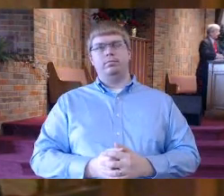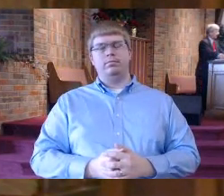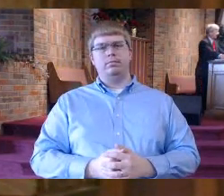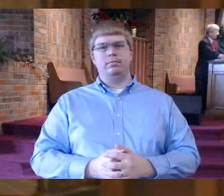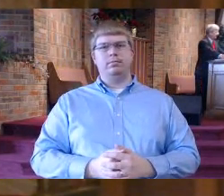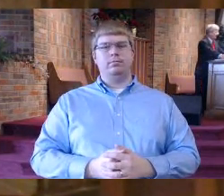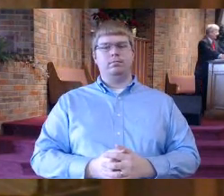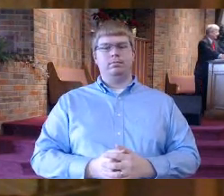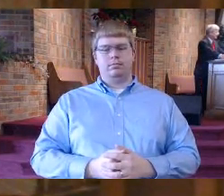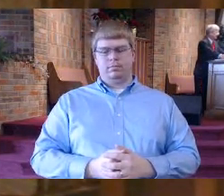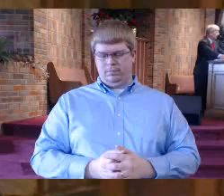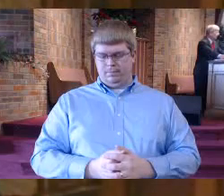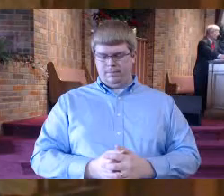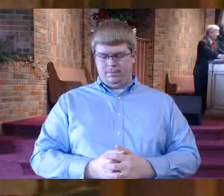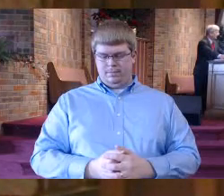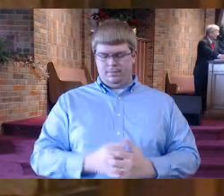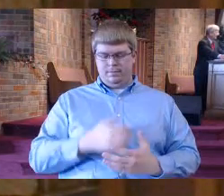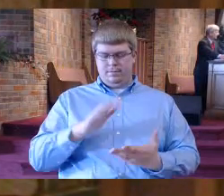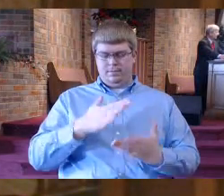And now